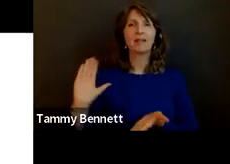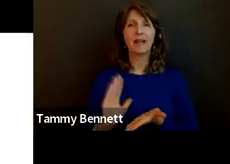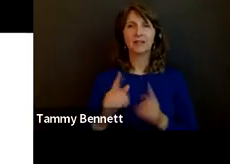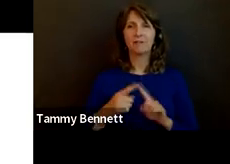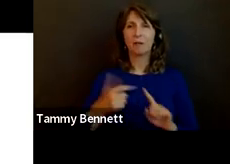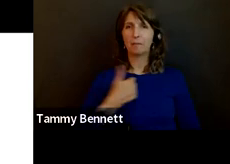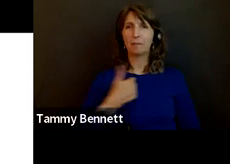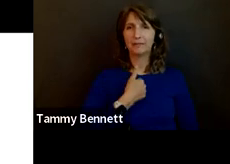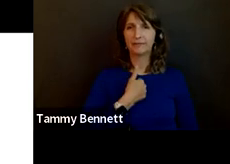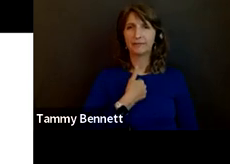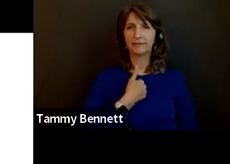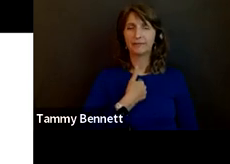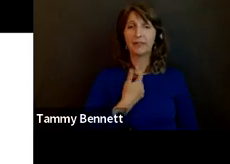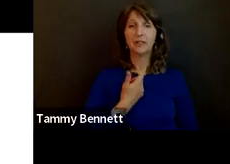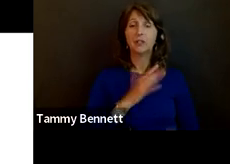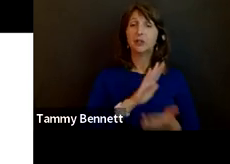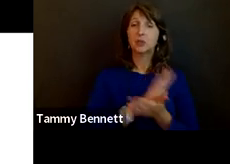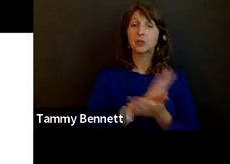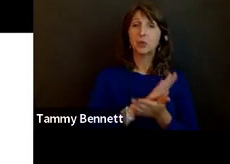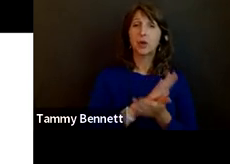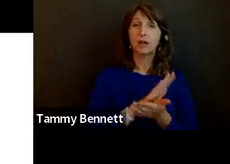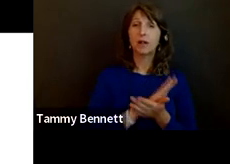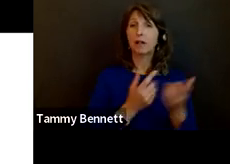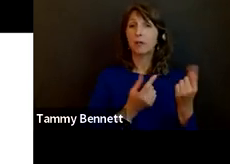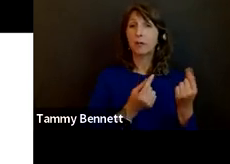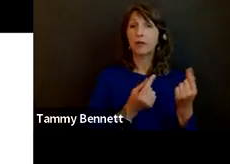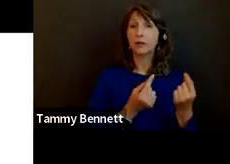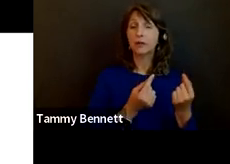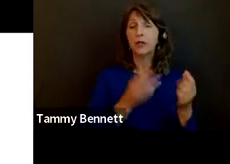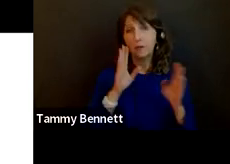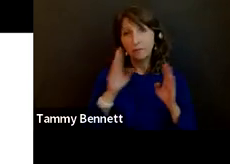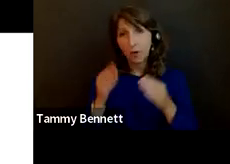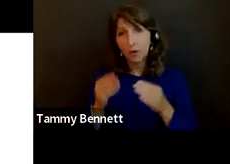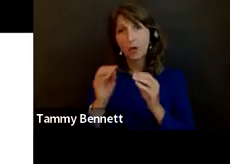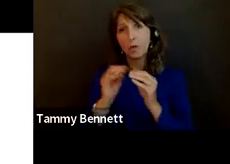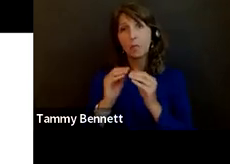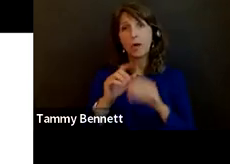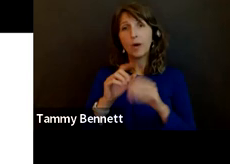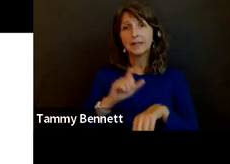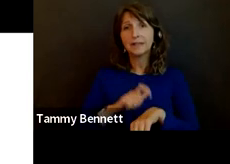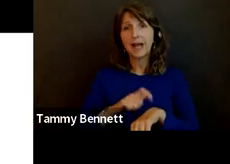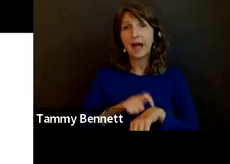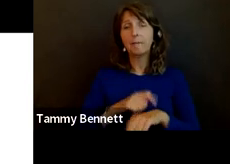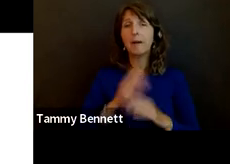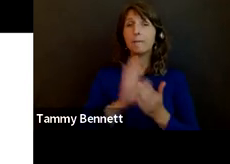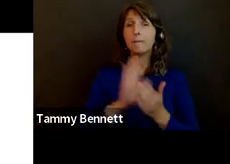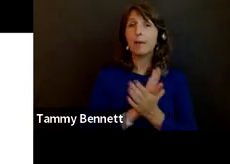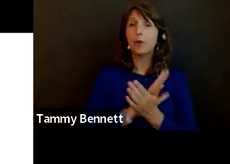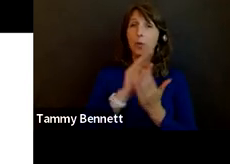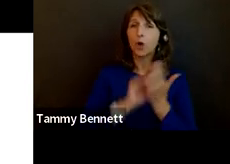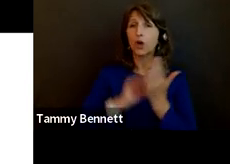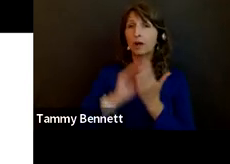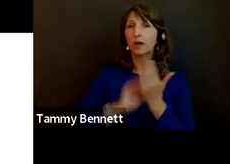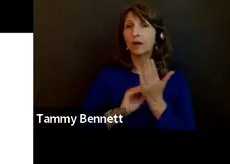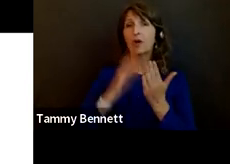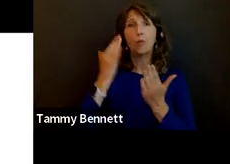experience a loss of time and resources, meaning that we're spending a lot more time generating and curating the paperwork that goes with special